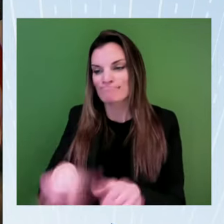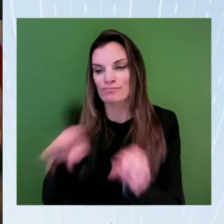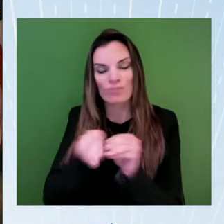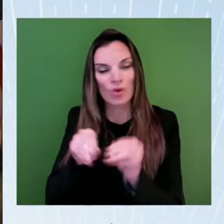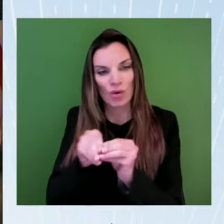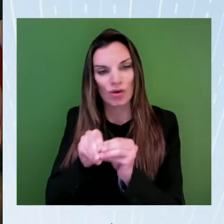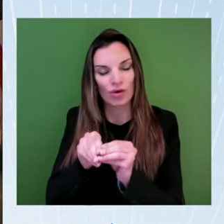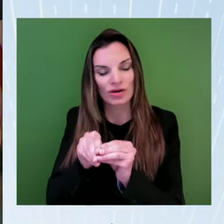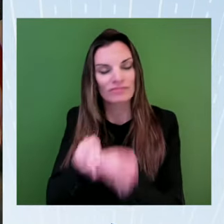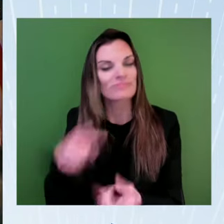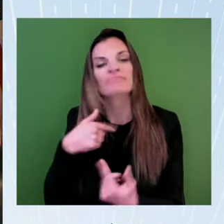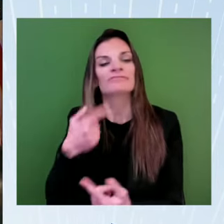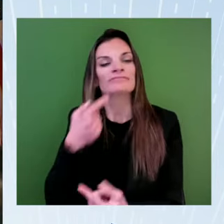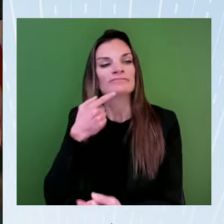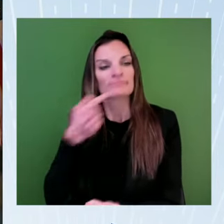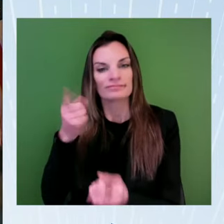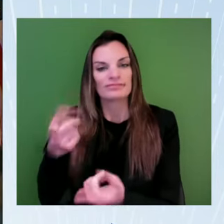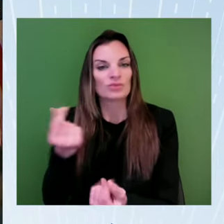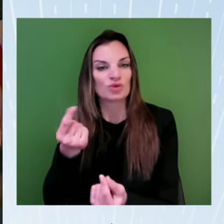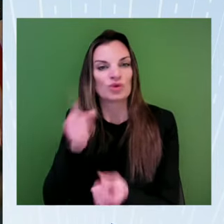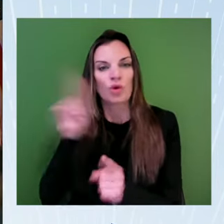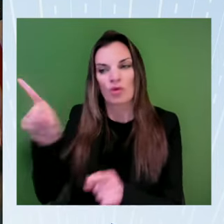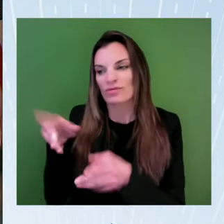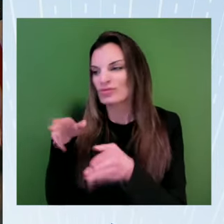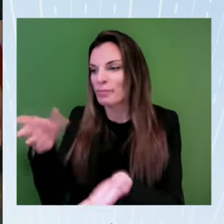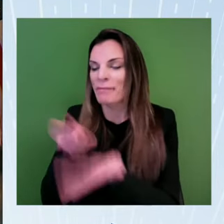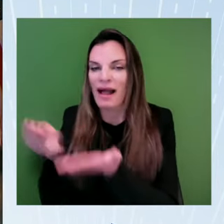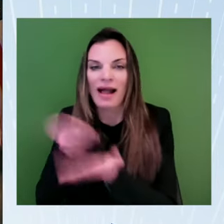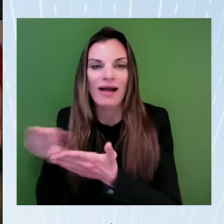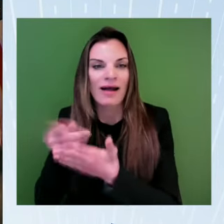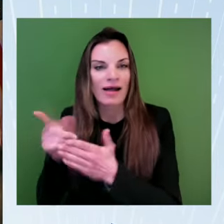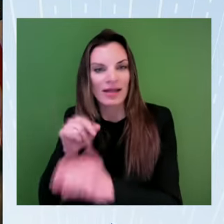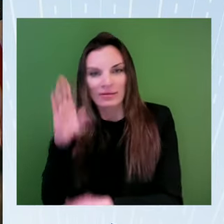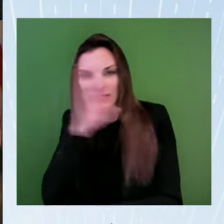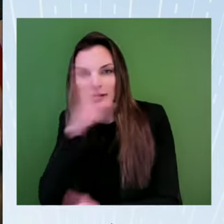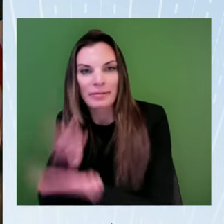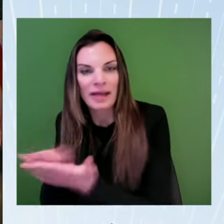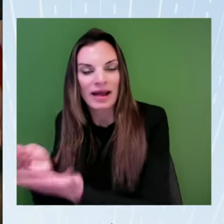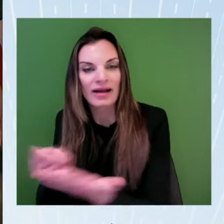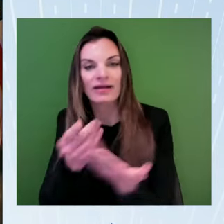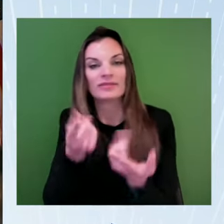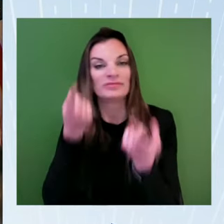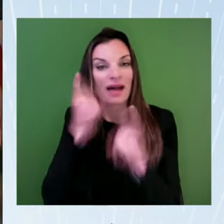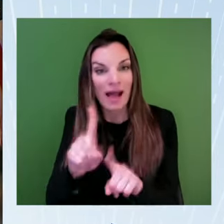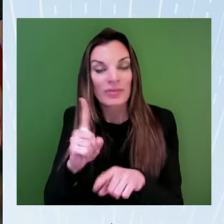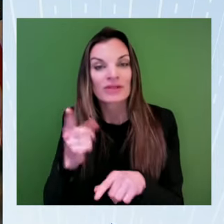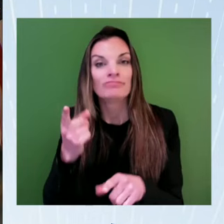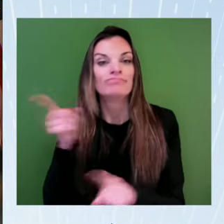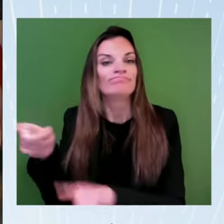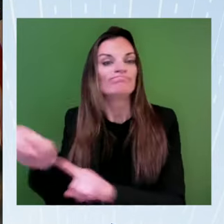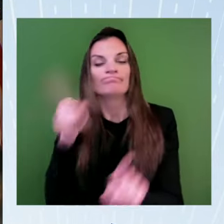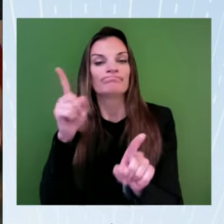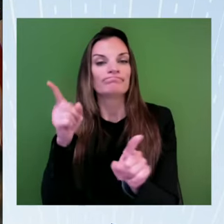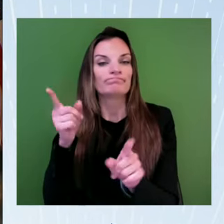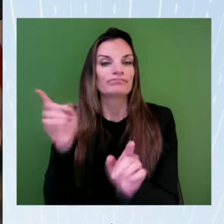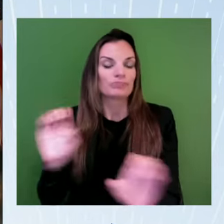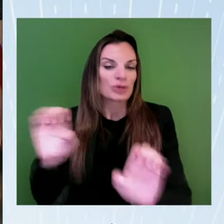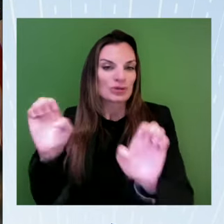died in my hands. And the story has played out all across America time and time and time